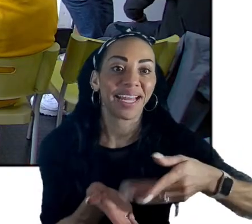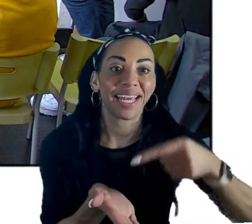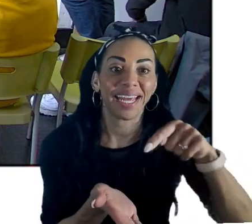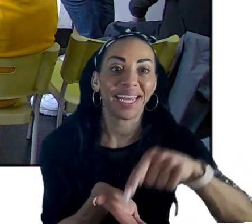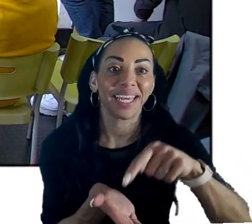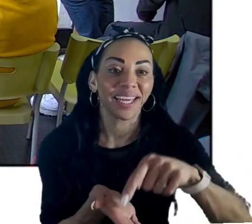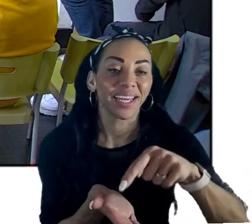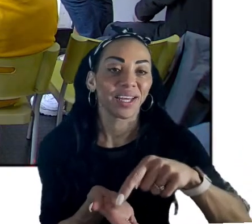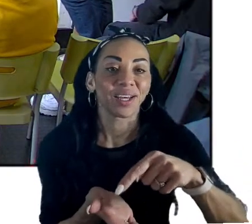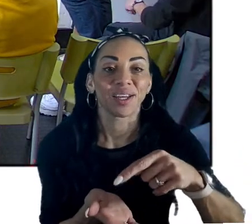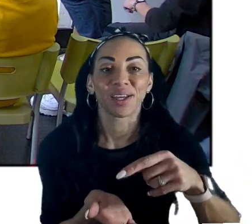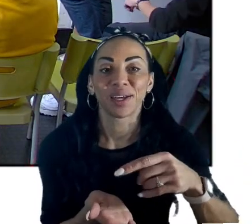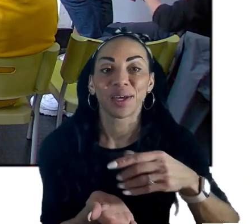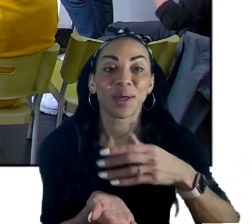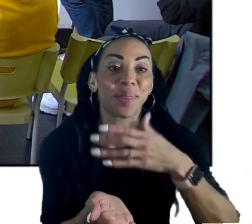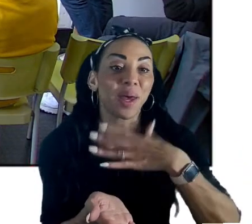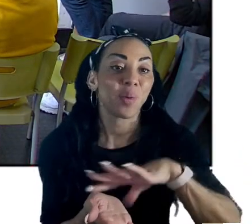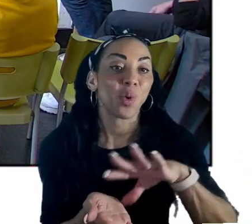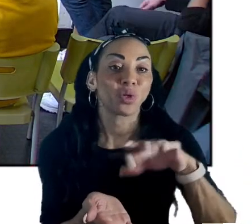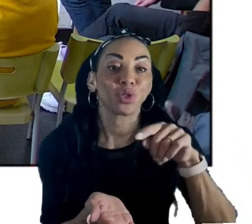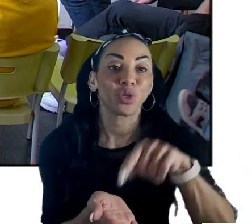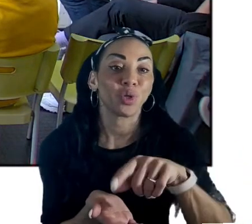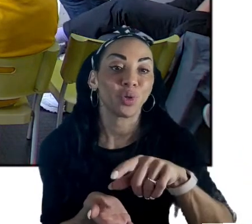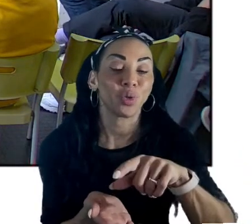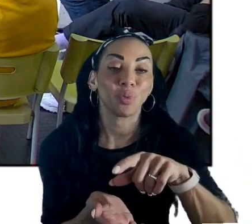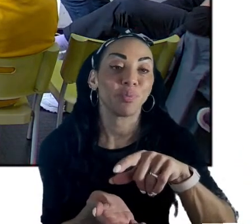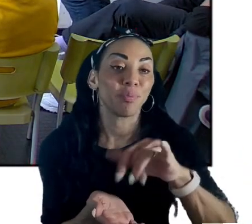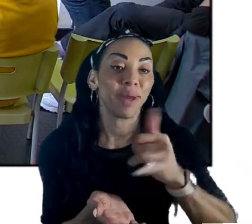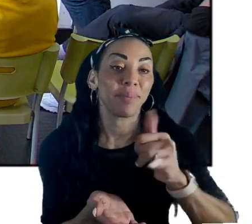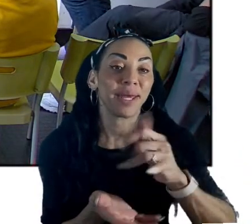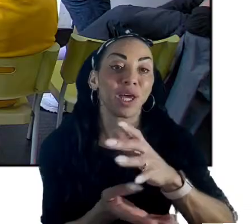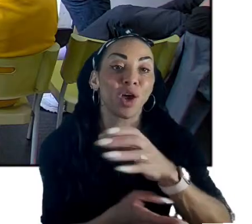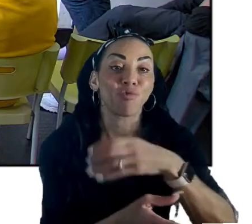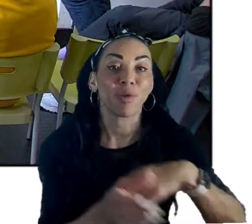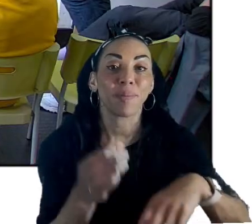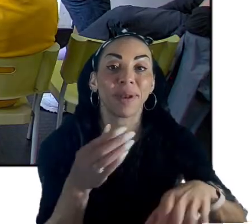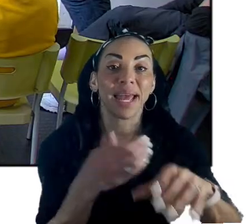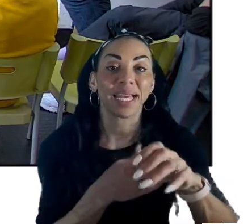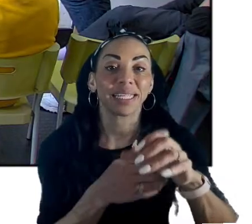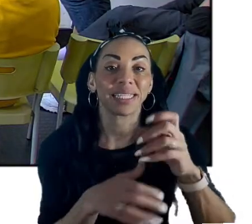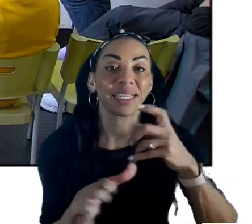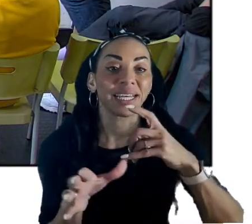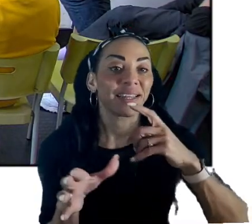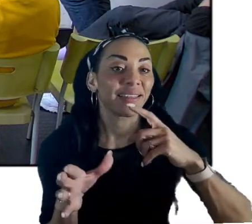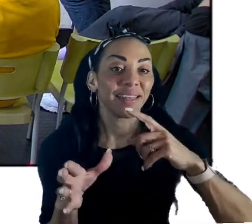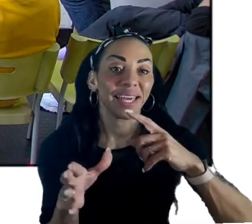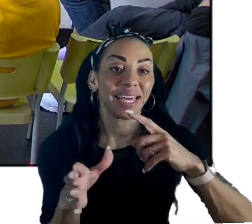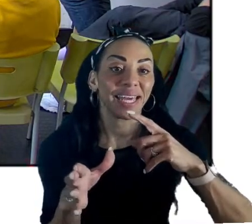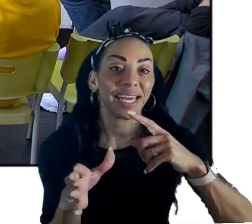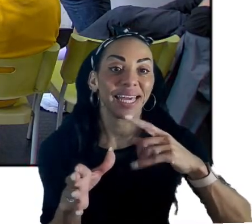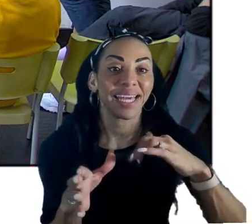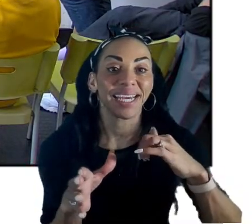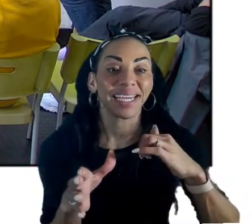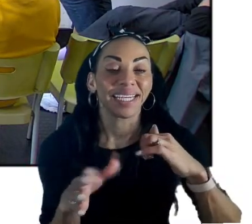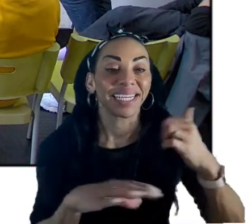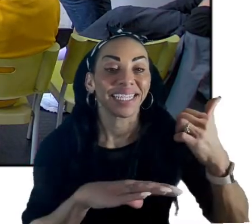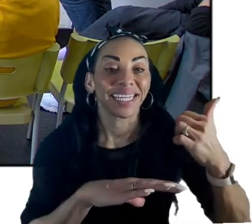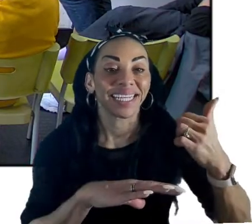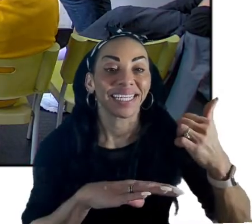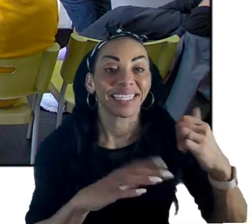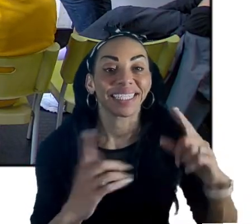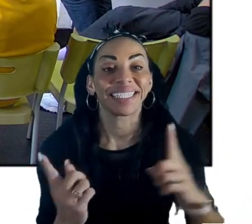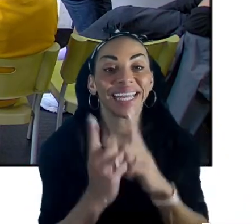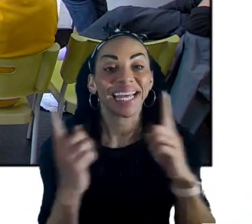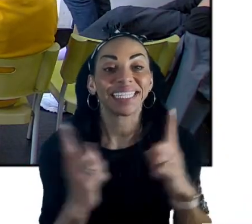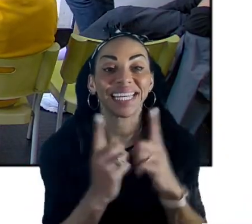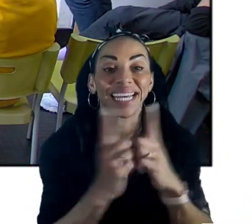the dating apps in some cases? I'm a bit deaf, so I can't hear you very well. It's not. It is on its own for the people at